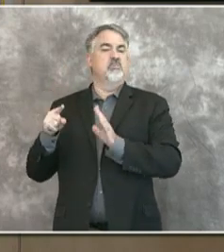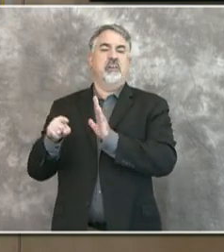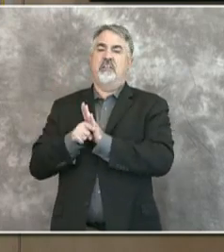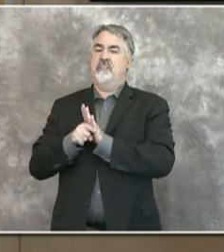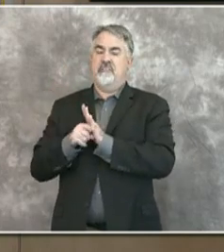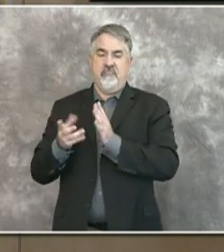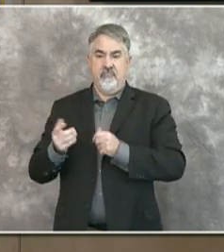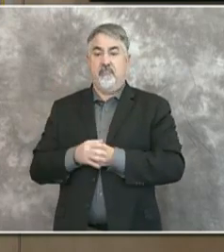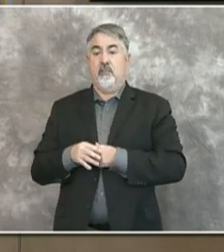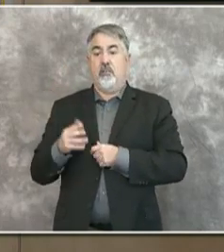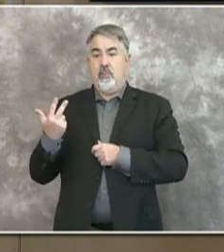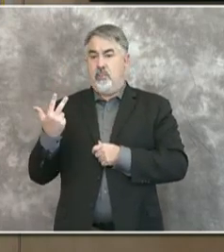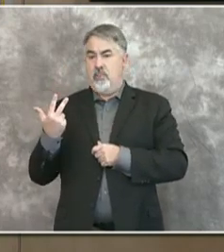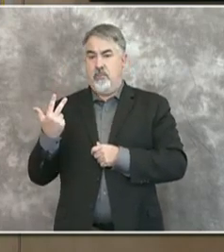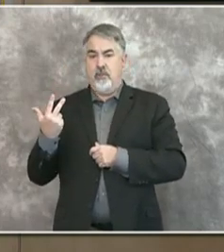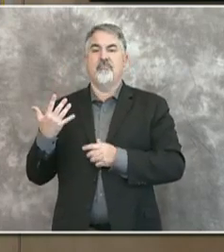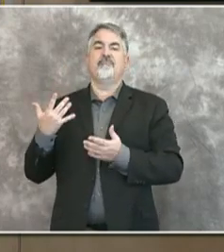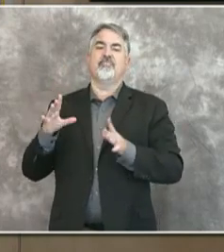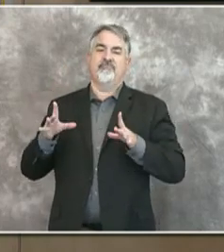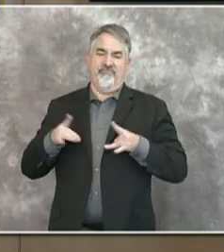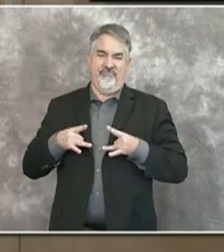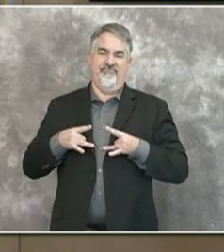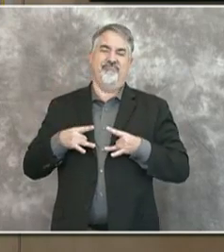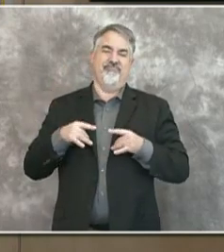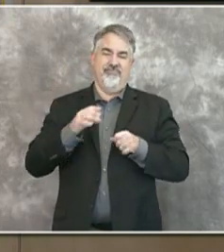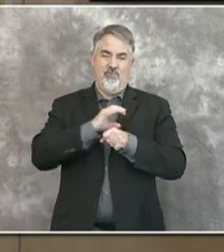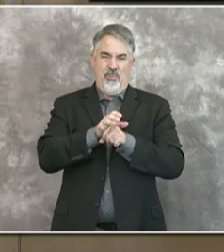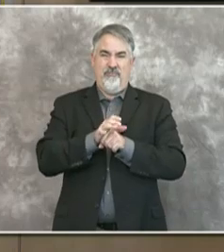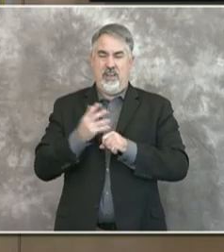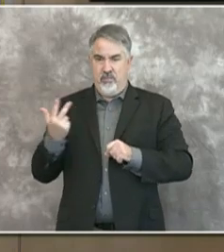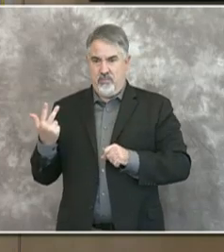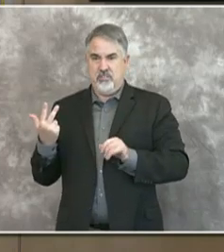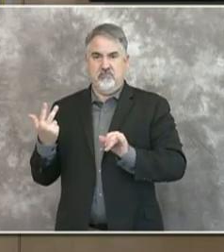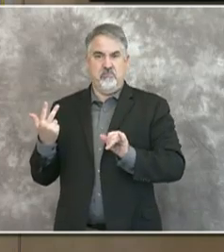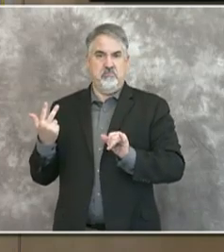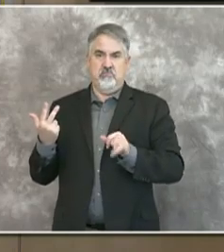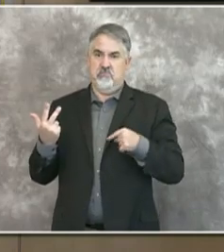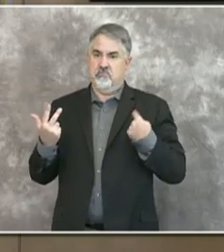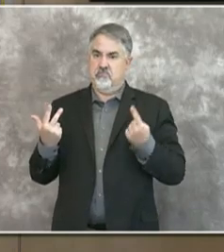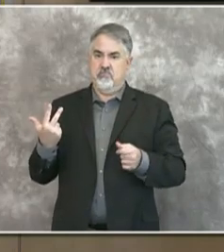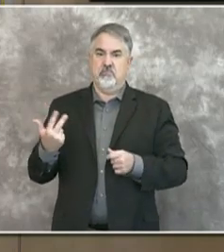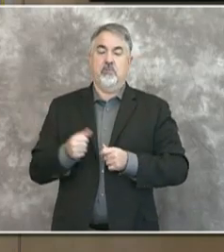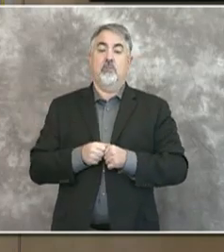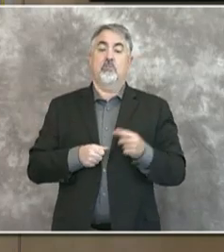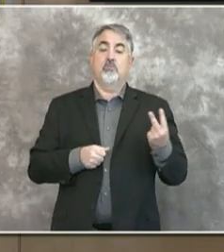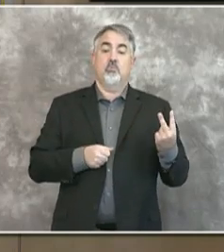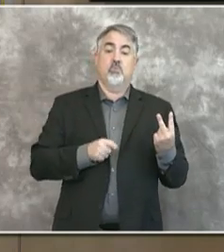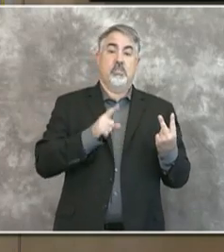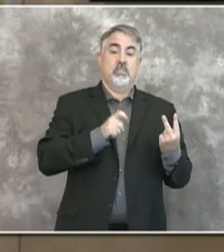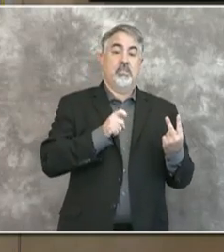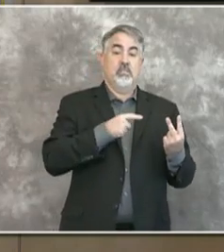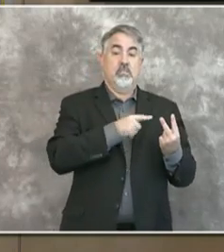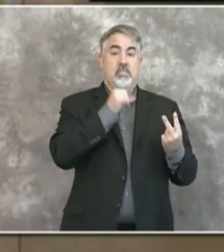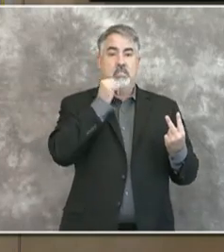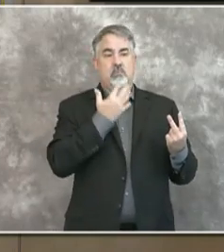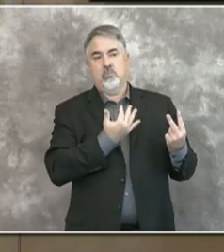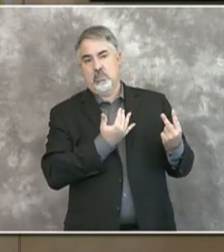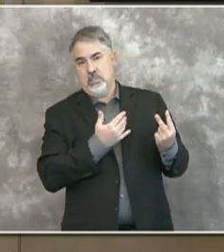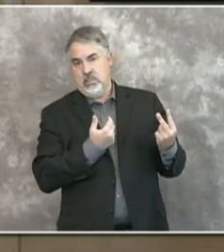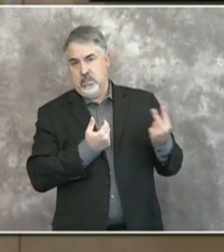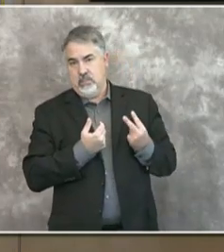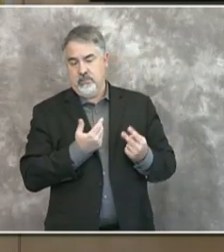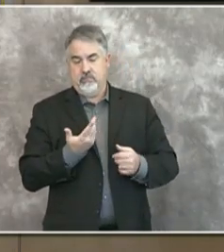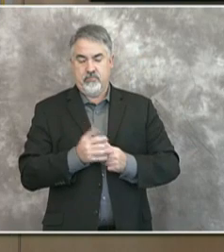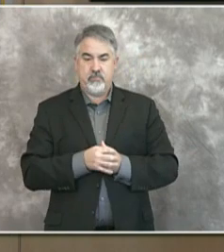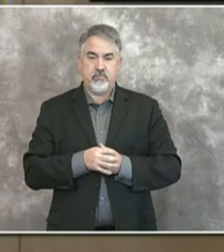3 positives that are there. 2 tests were administered yesterday. We're still pending the results of that, and 19 of the